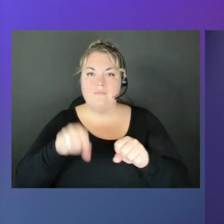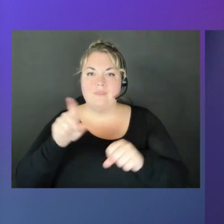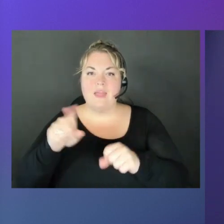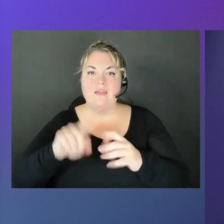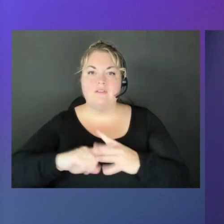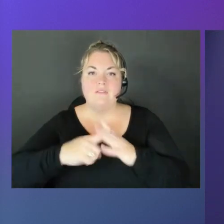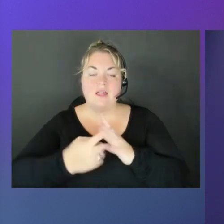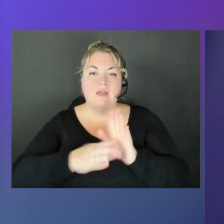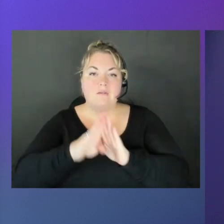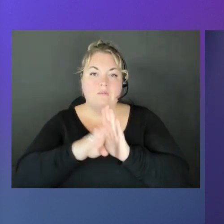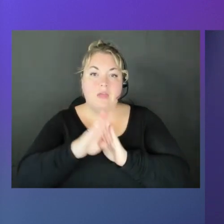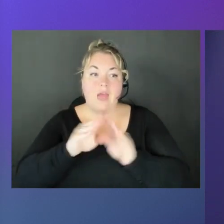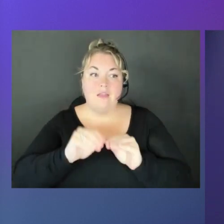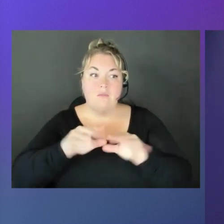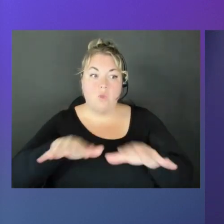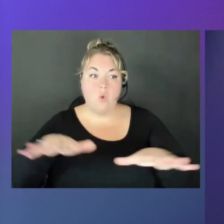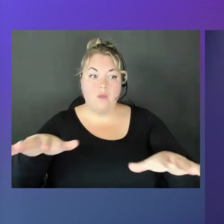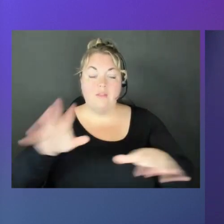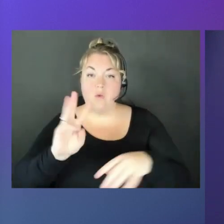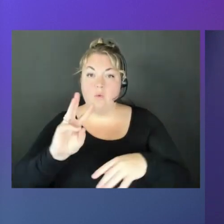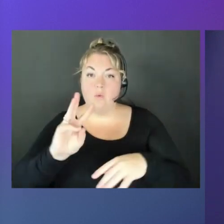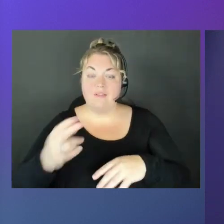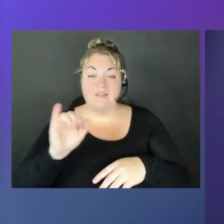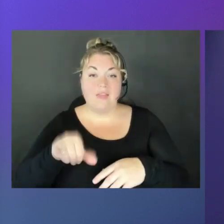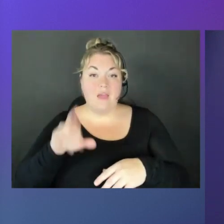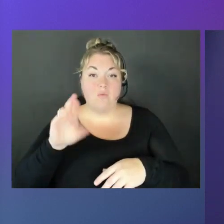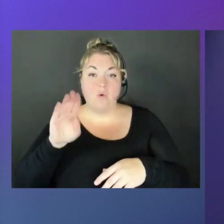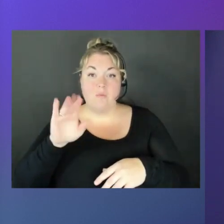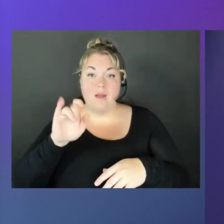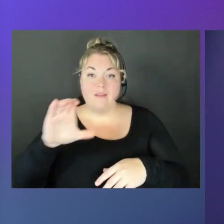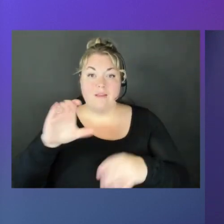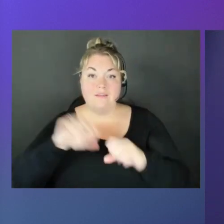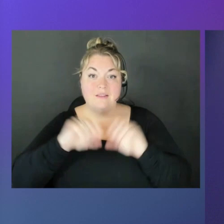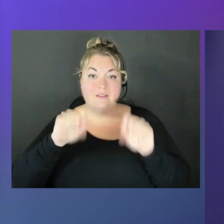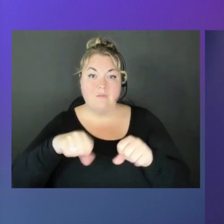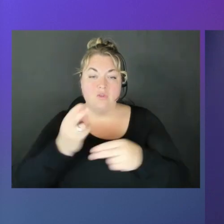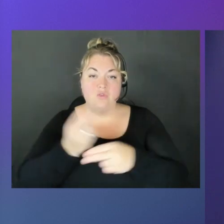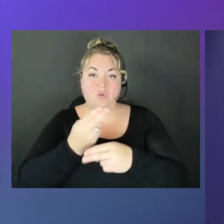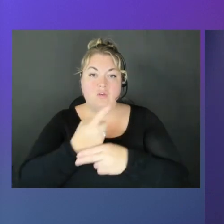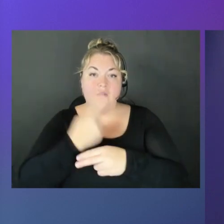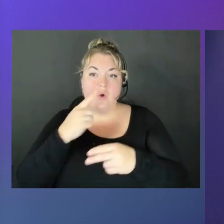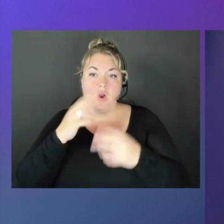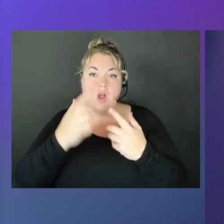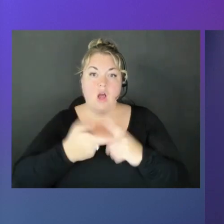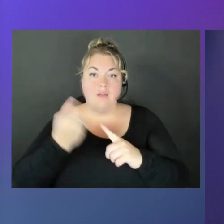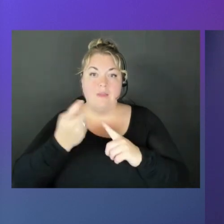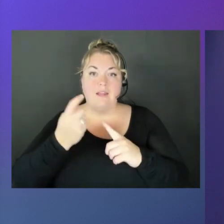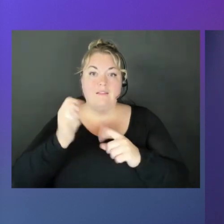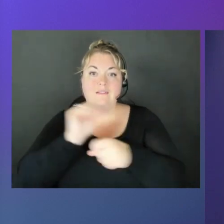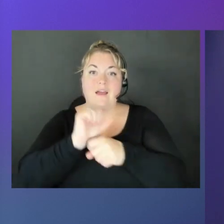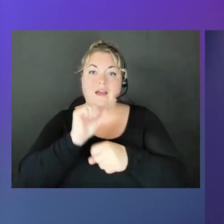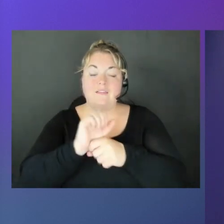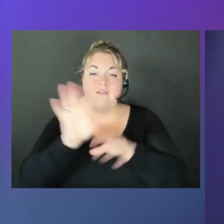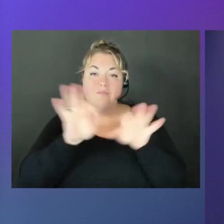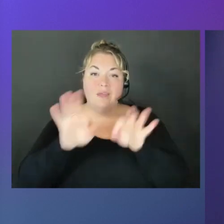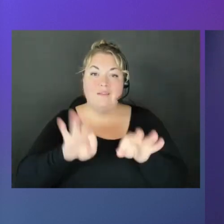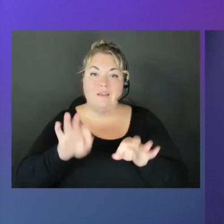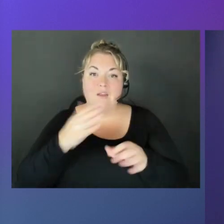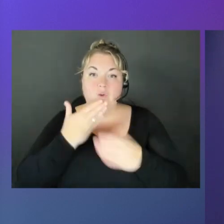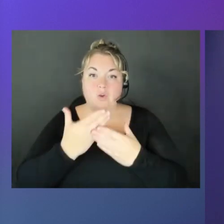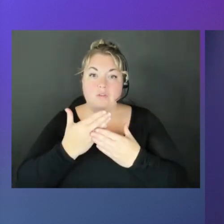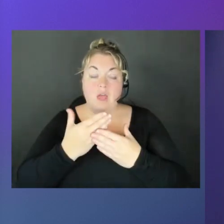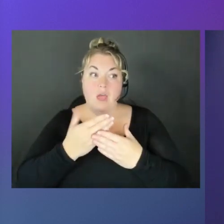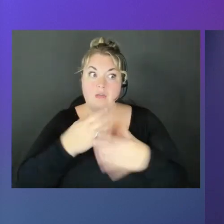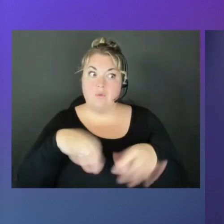their warehouses. This robotic system is used for automating the task of picking goods. Okay. And it's really important for Mercado